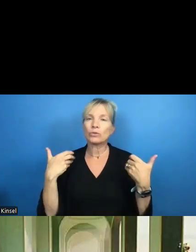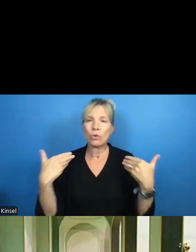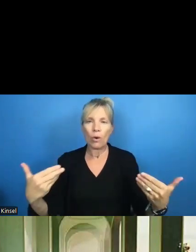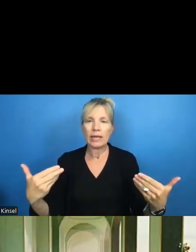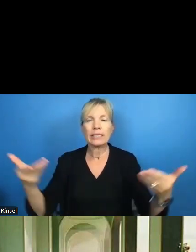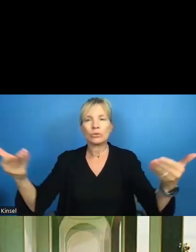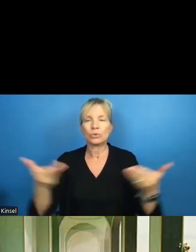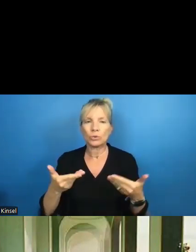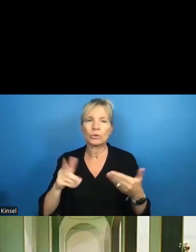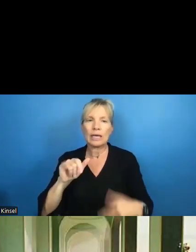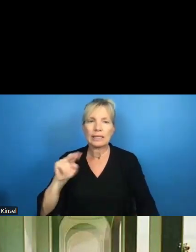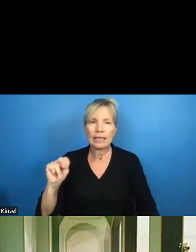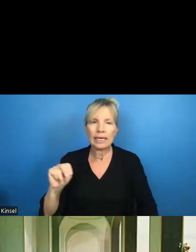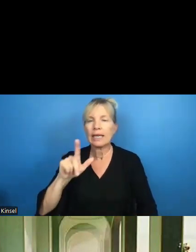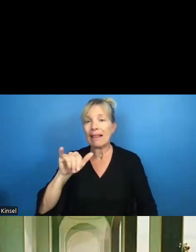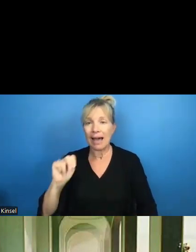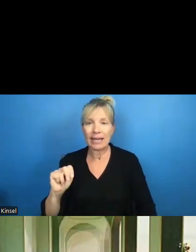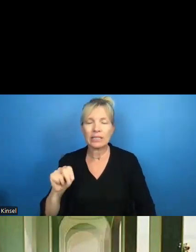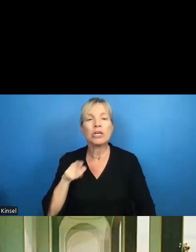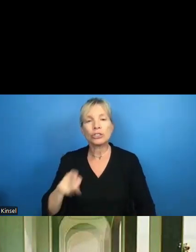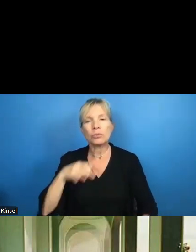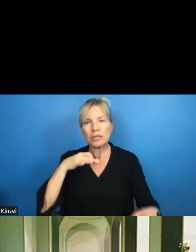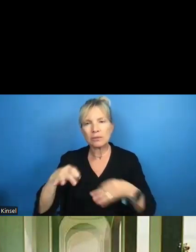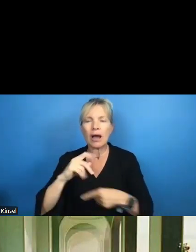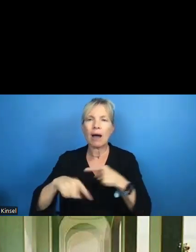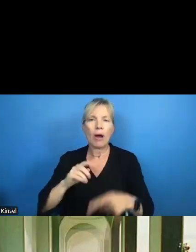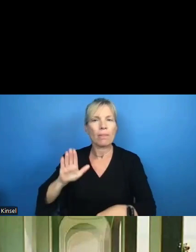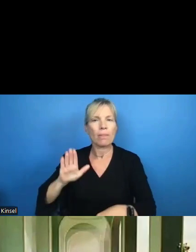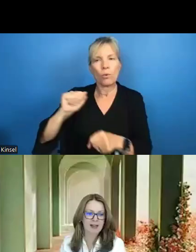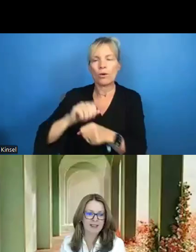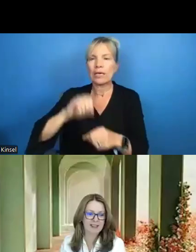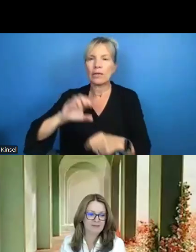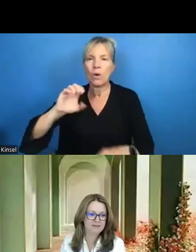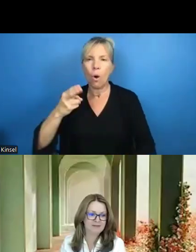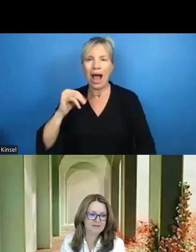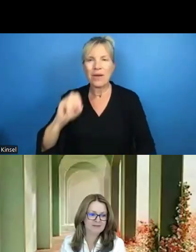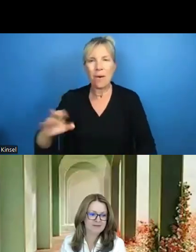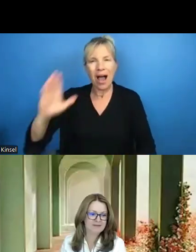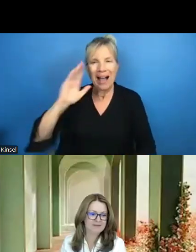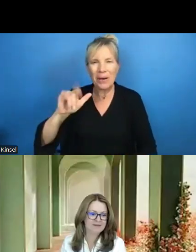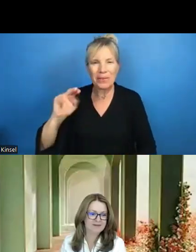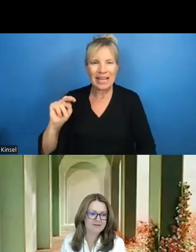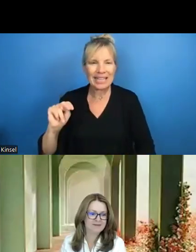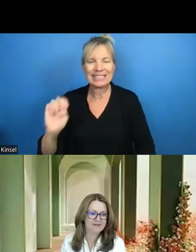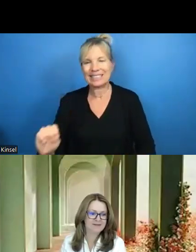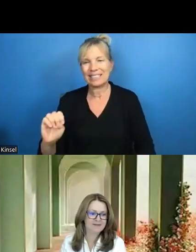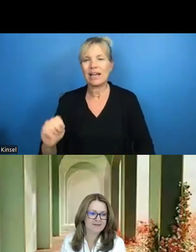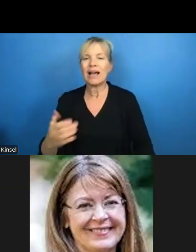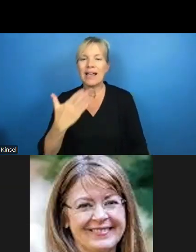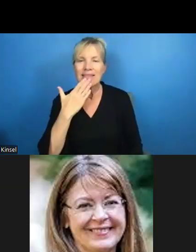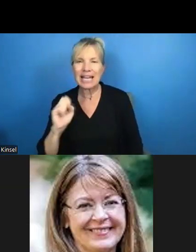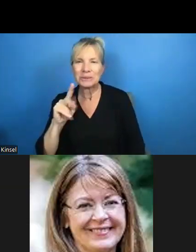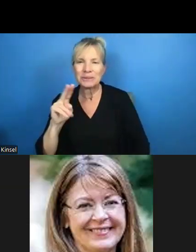and introduce Lynn Lyon, who will talk to us about their work in Ohio. Hi, Lynn. Hi, thanks,